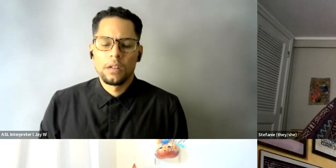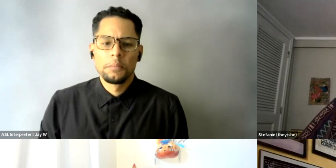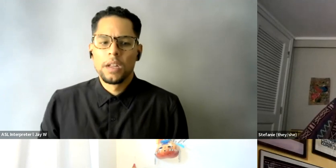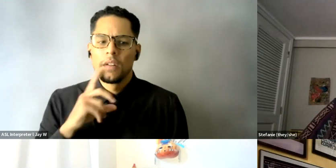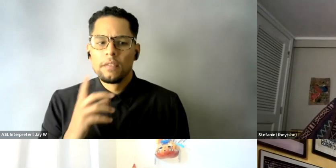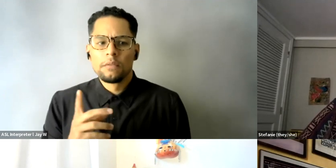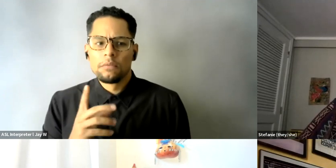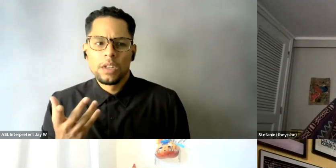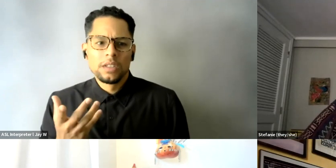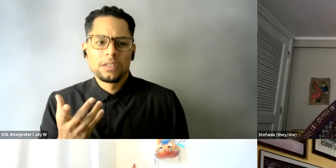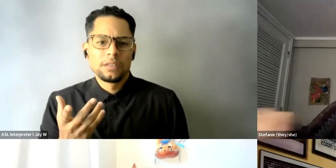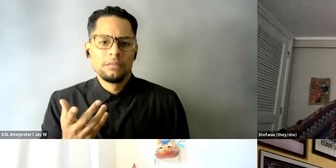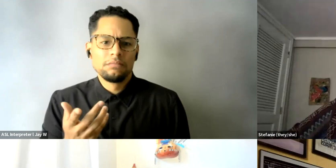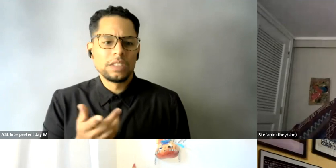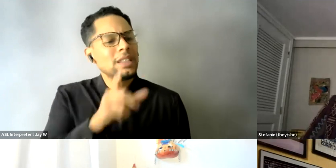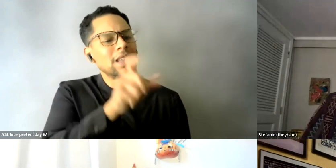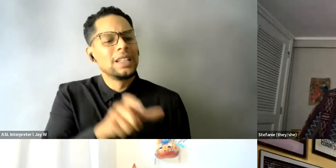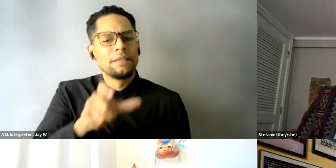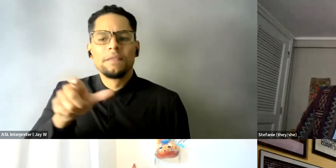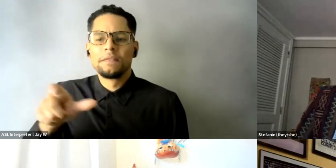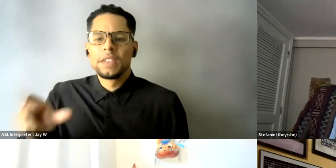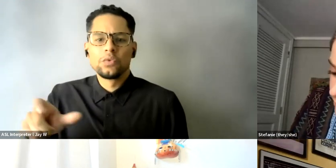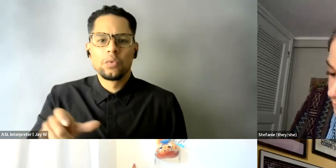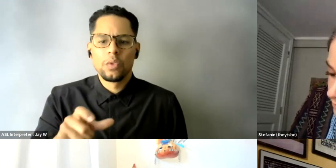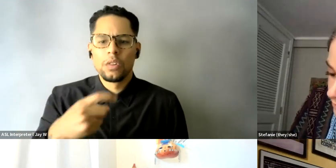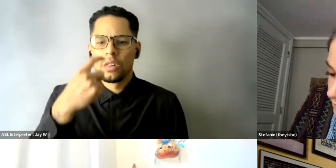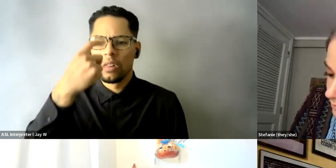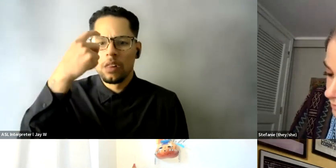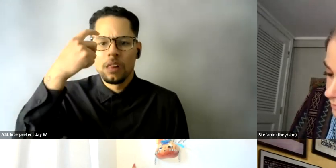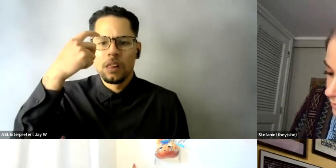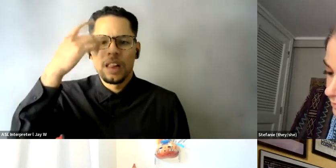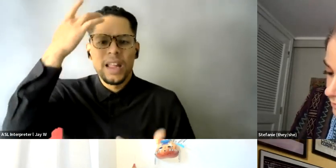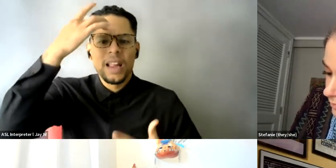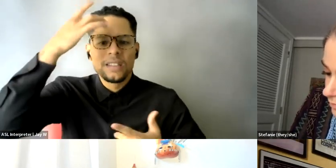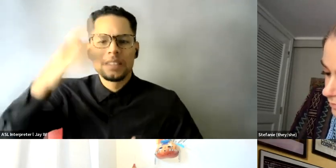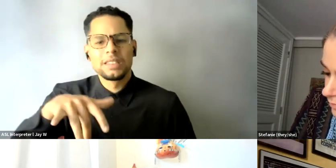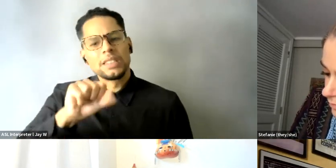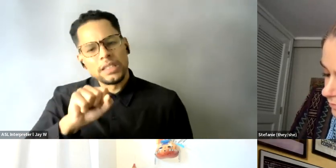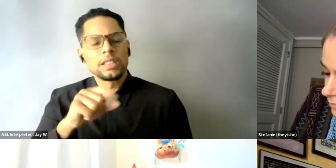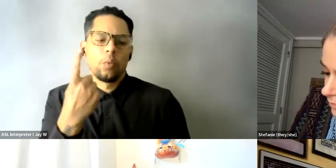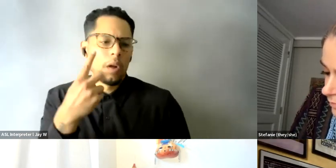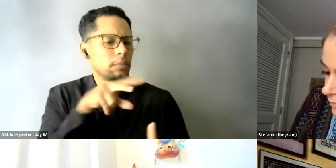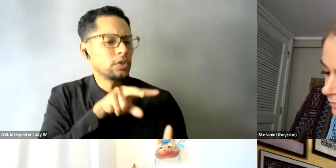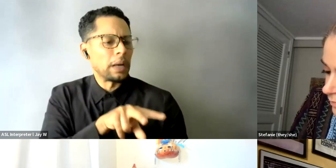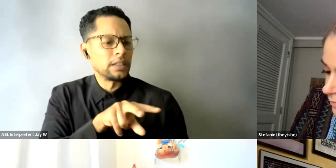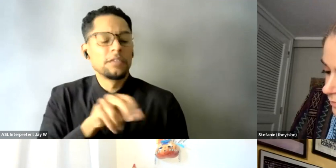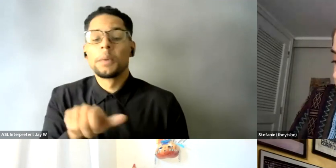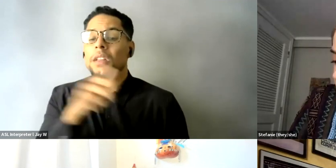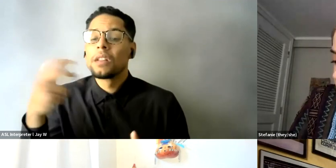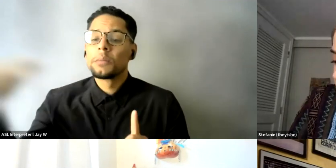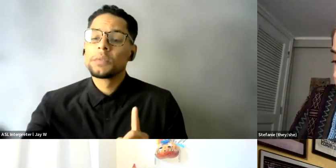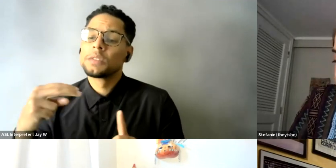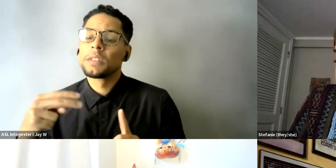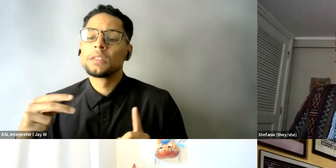illness is one way of looking at it. But we could also look at the people who, like